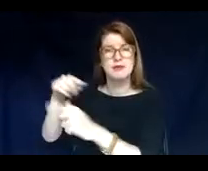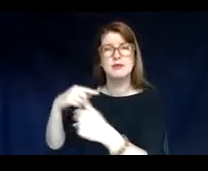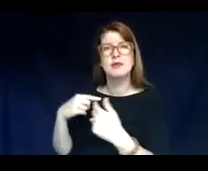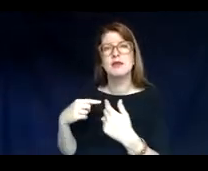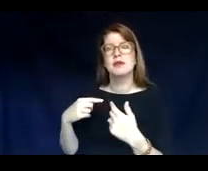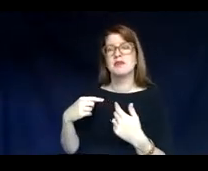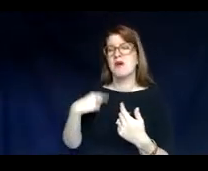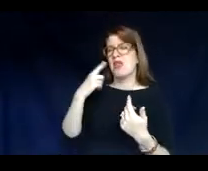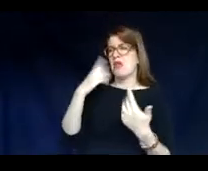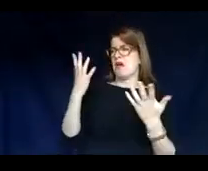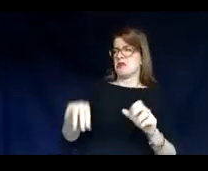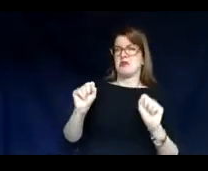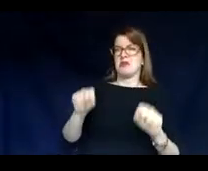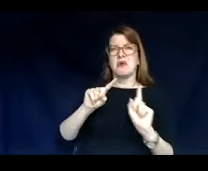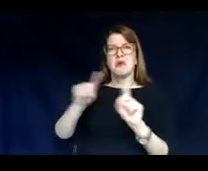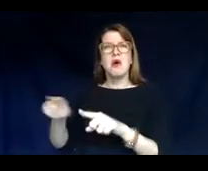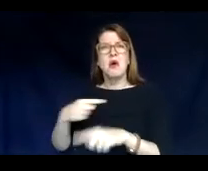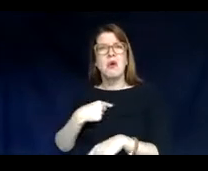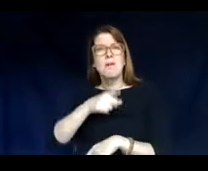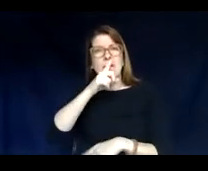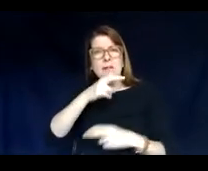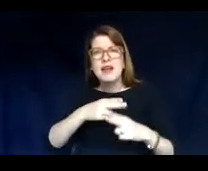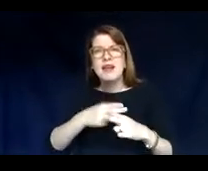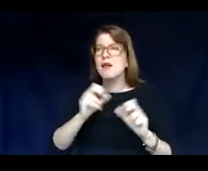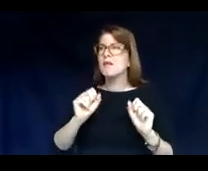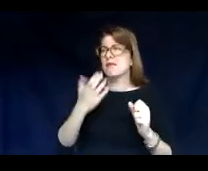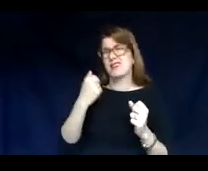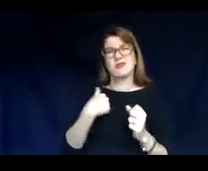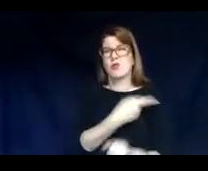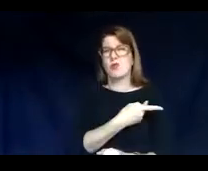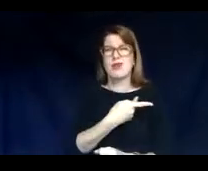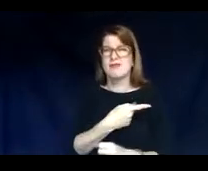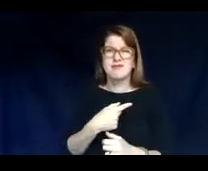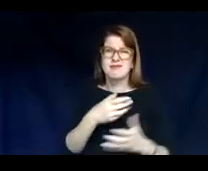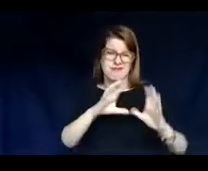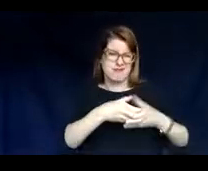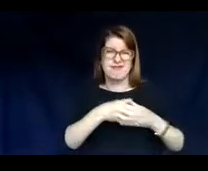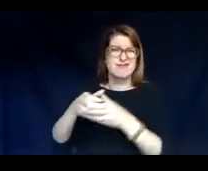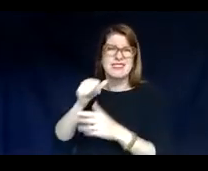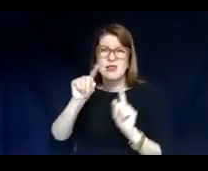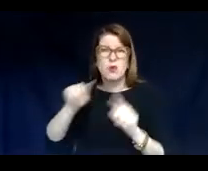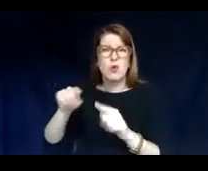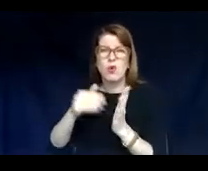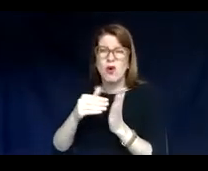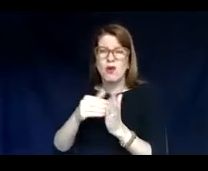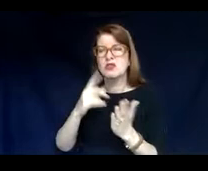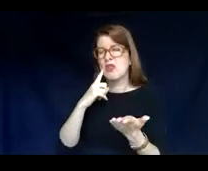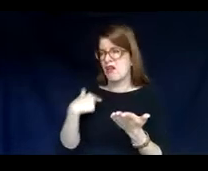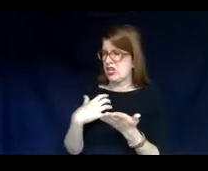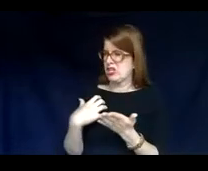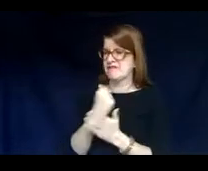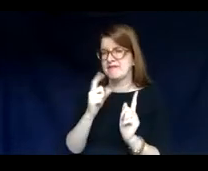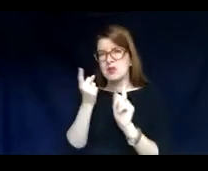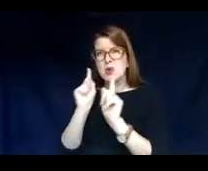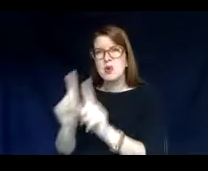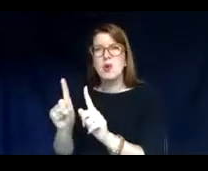that it would remain anonymous in some form or fashion. I needed to fill a missing piece in my life, and I wanted to fix this myself. So